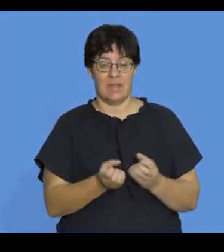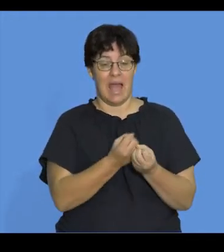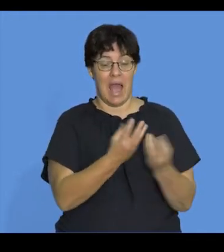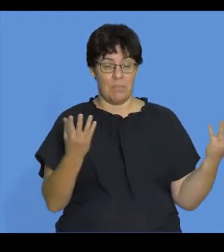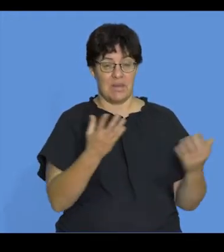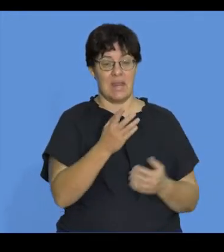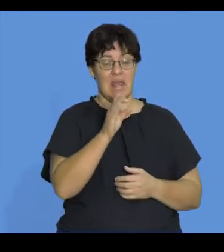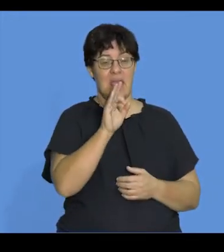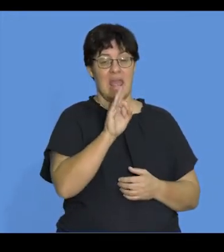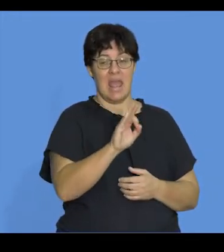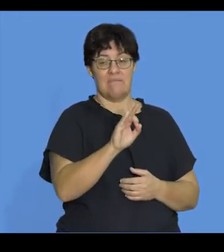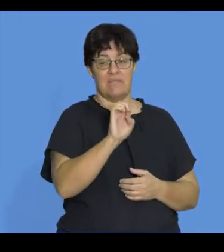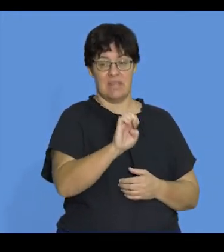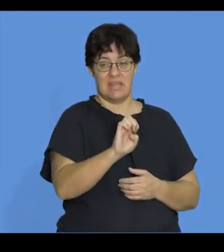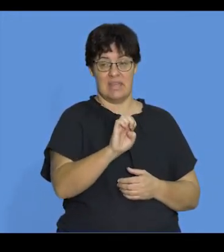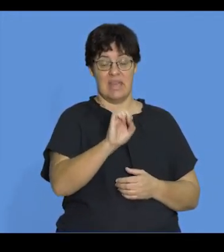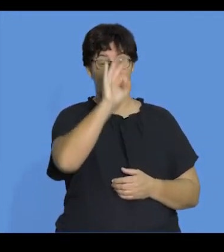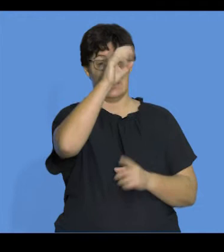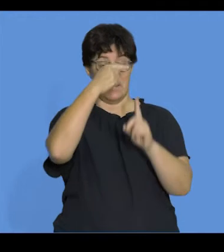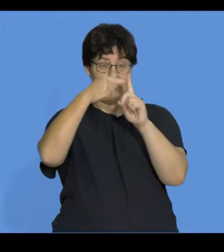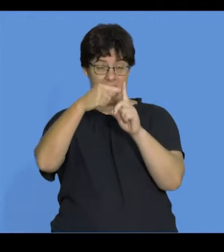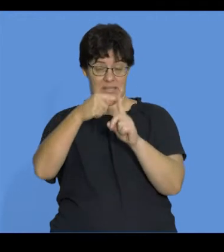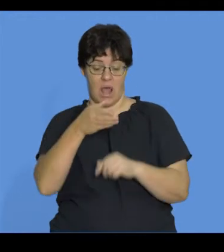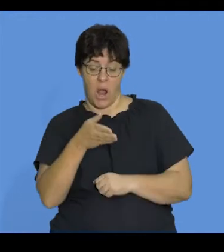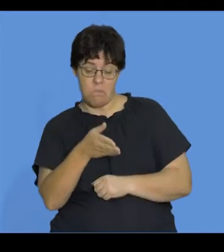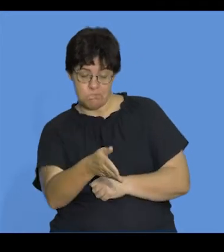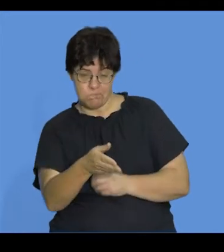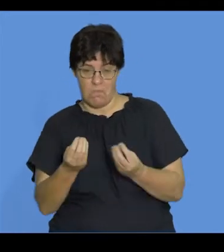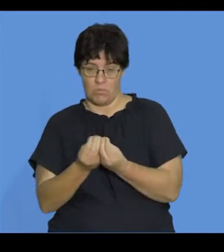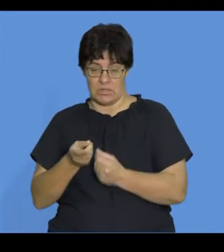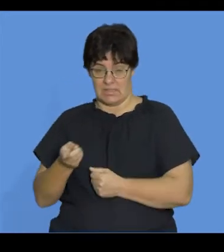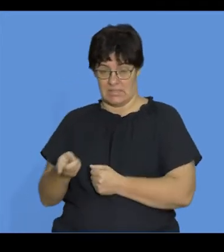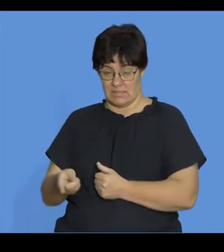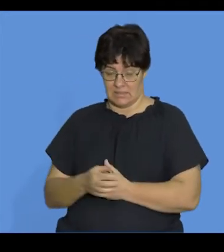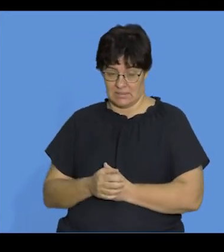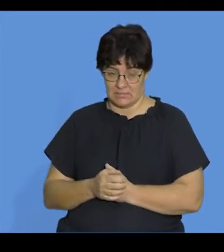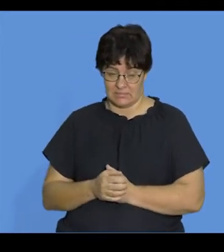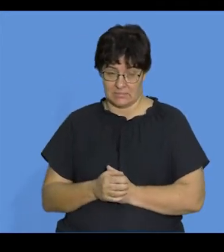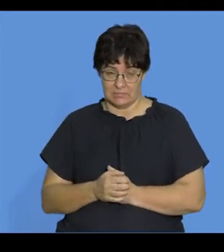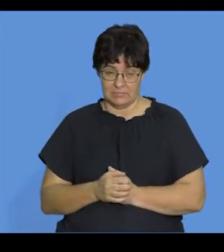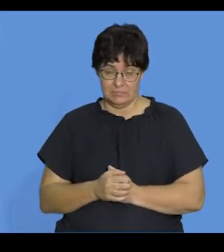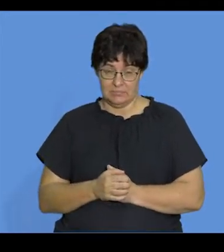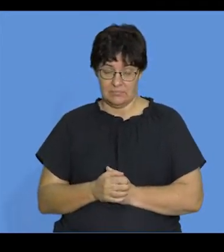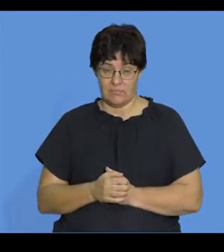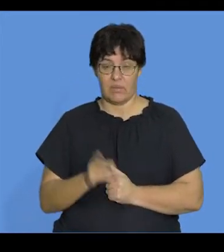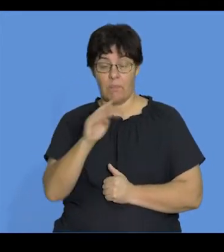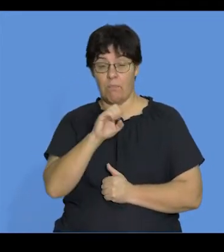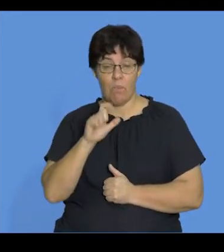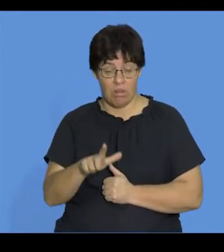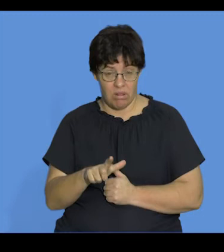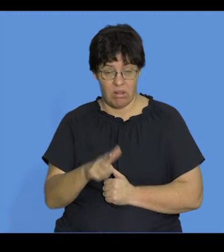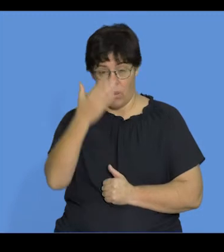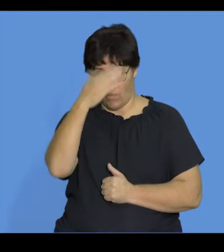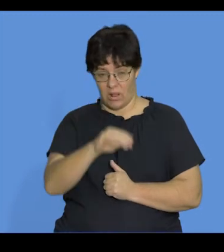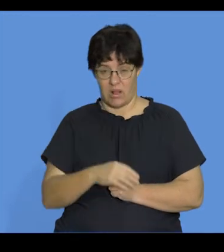how many iron 3 ions are present in the product, right? So in terms of the